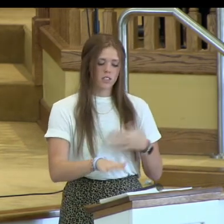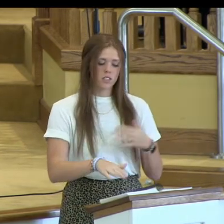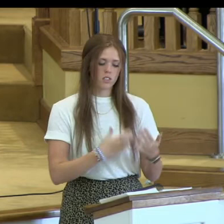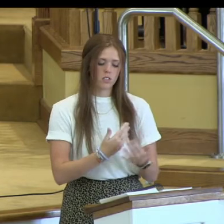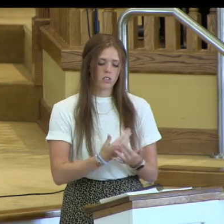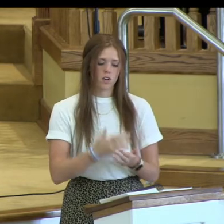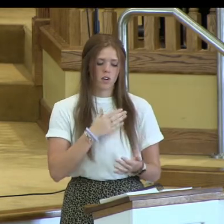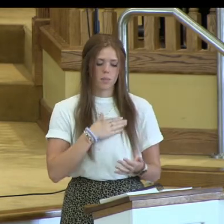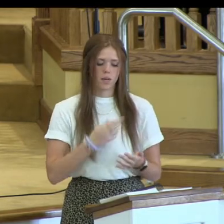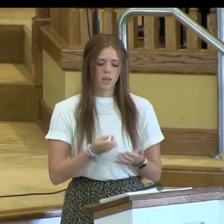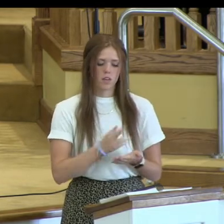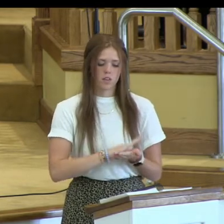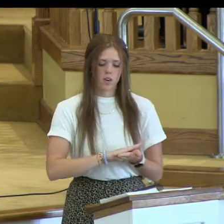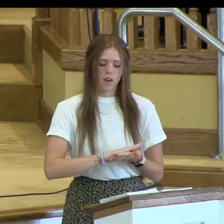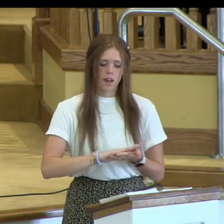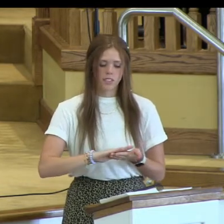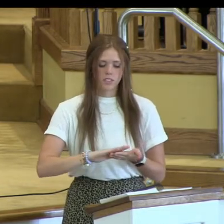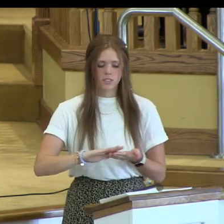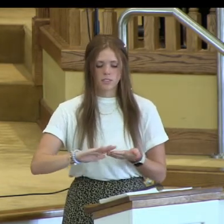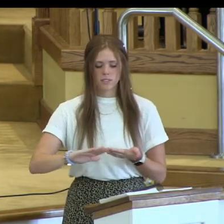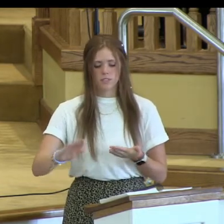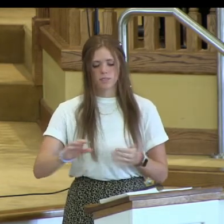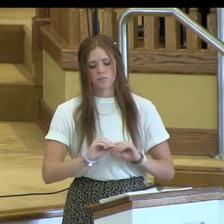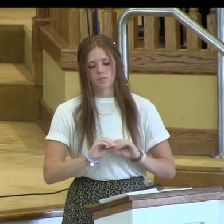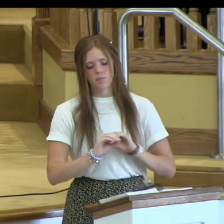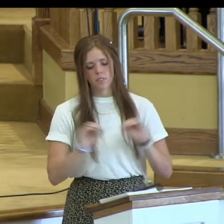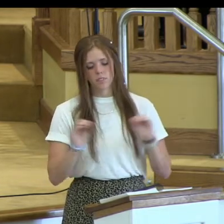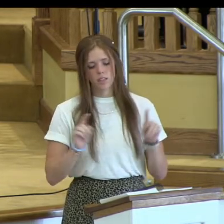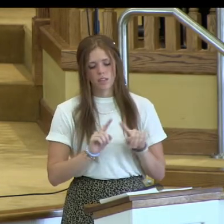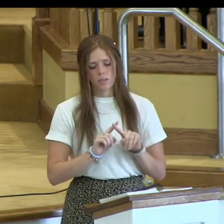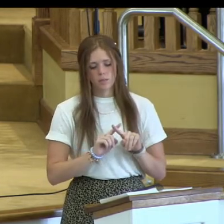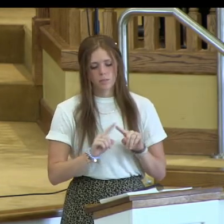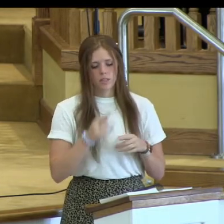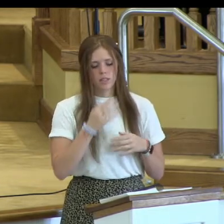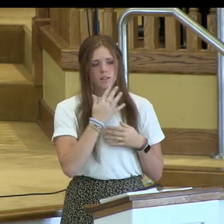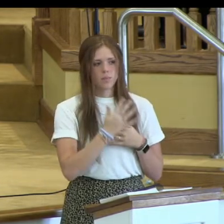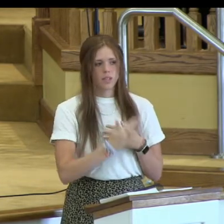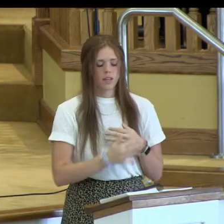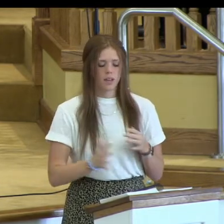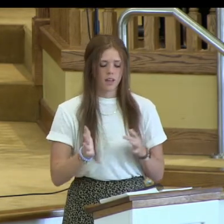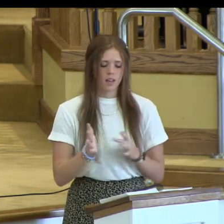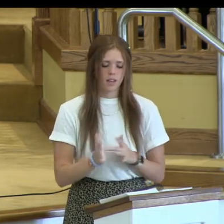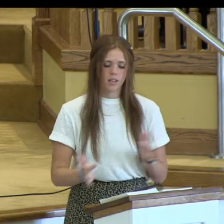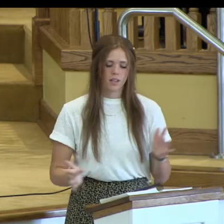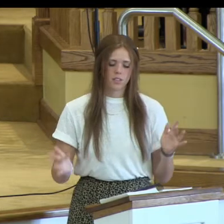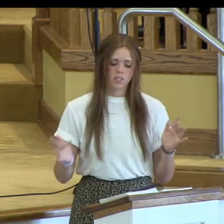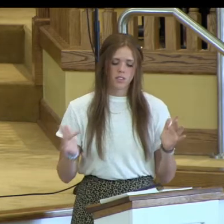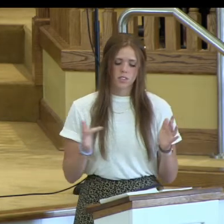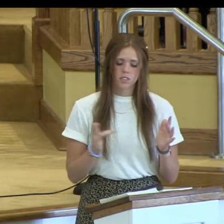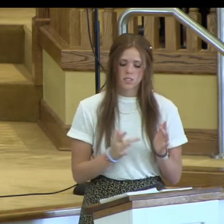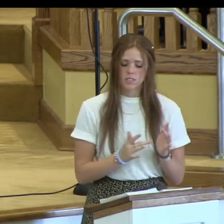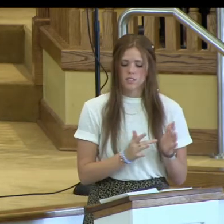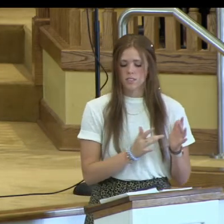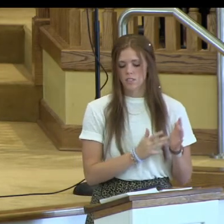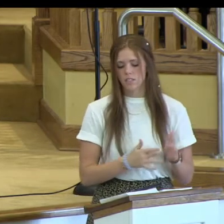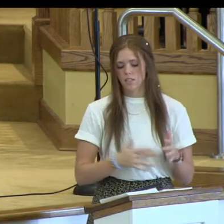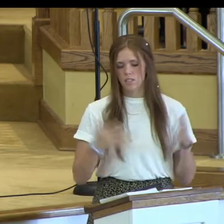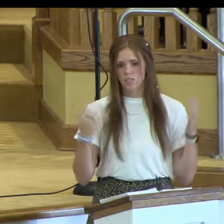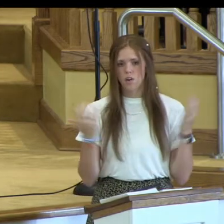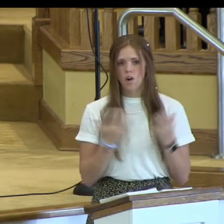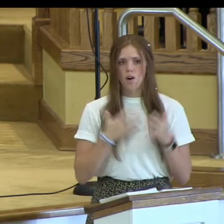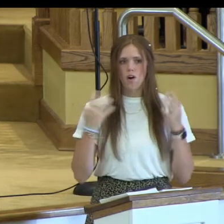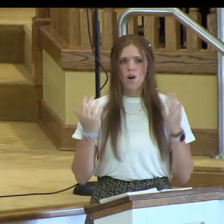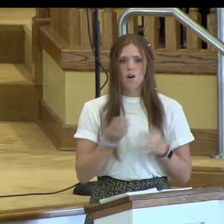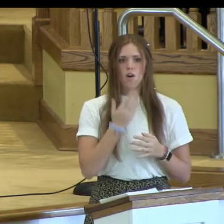This is all my righteousness, nothing but the blood of